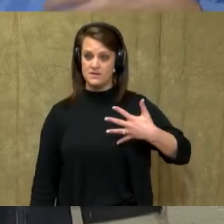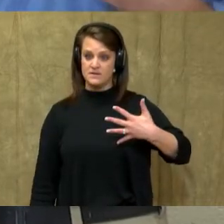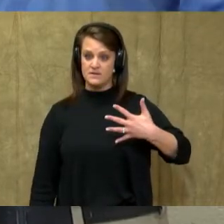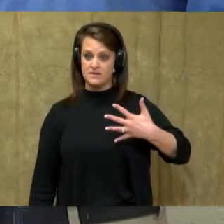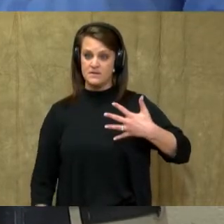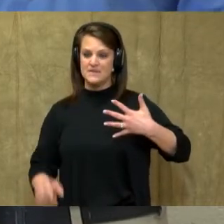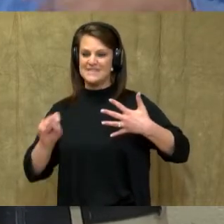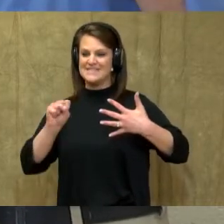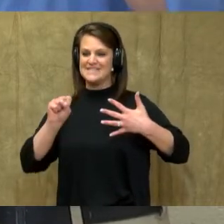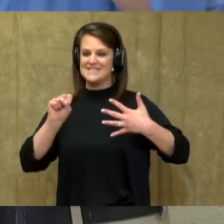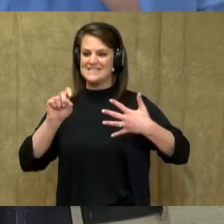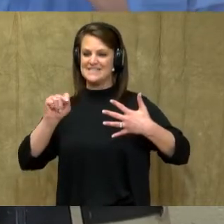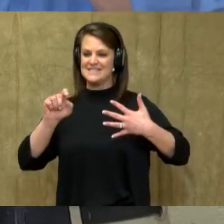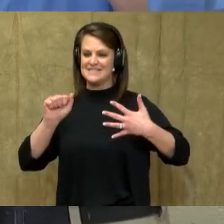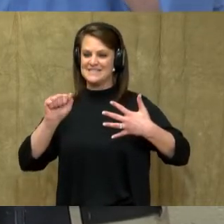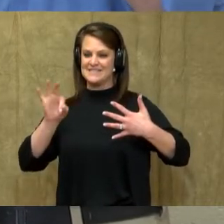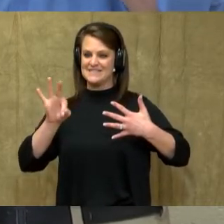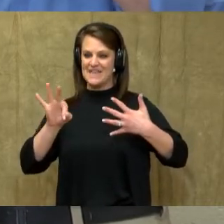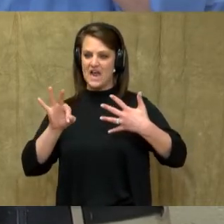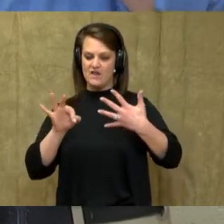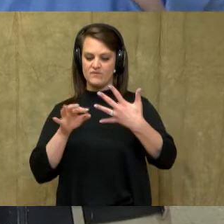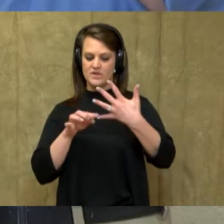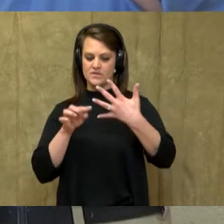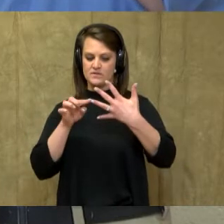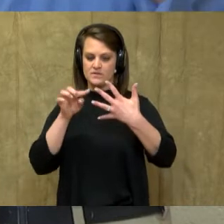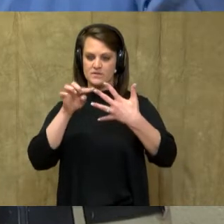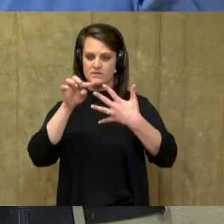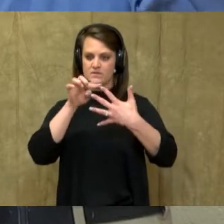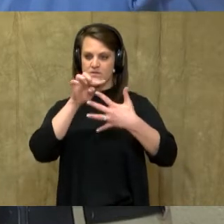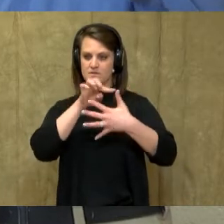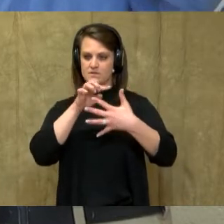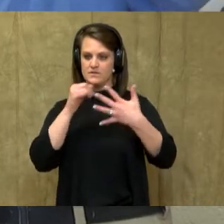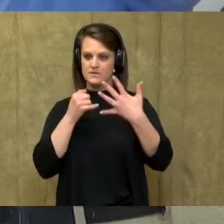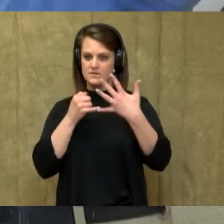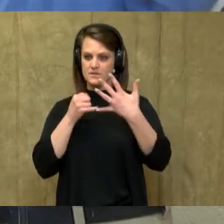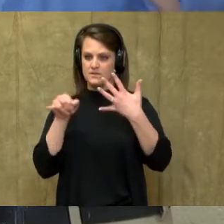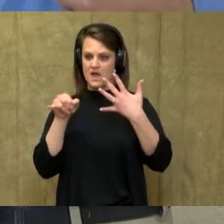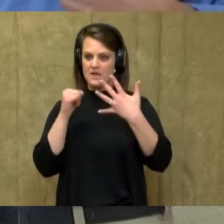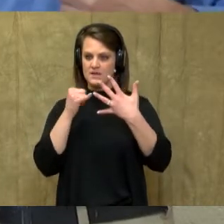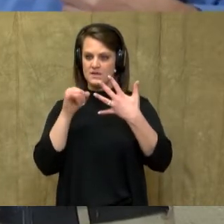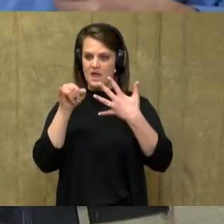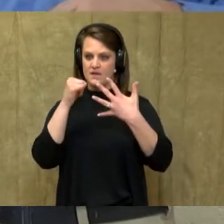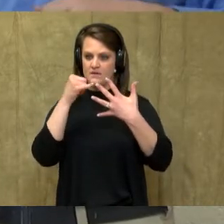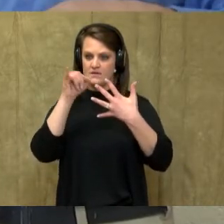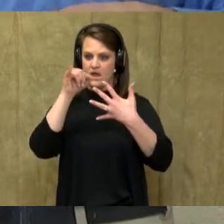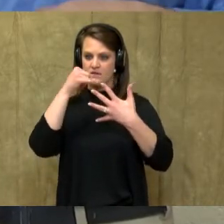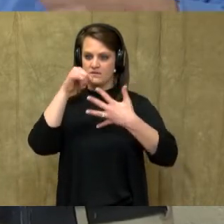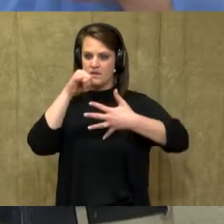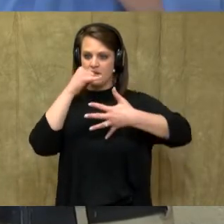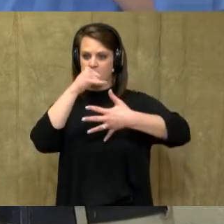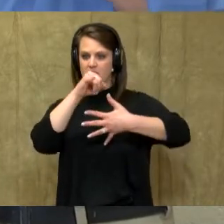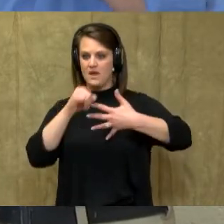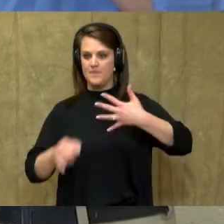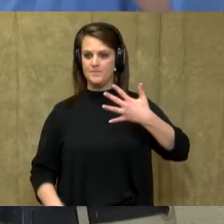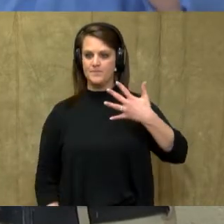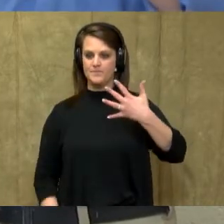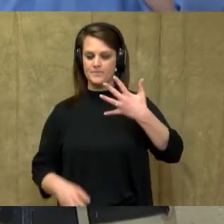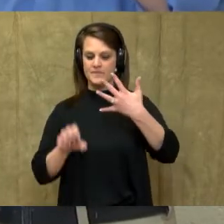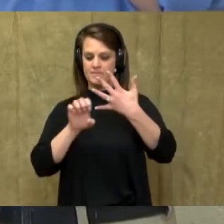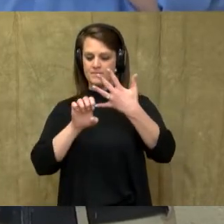represents the staff. Your fingers represent the lines of the staff,